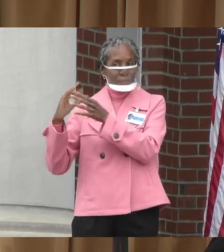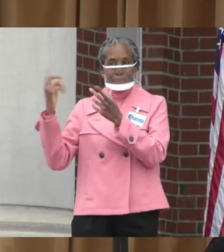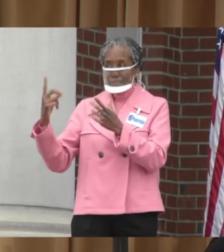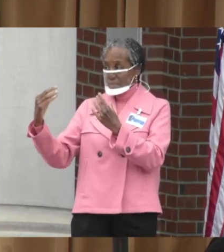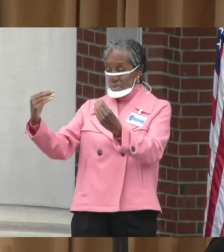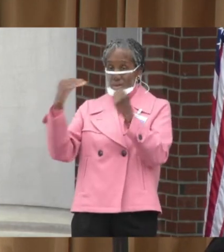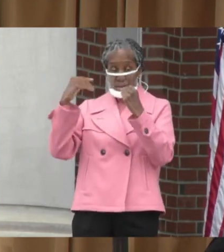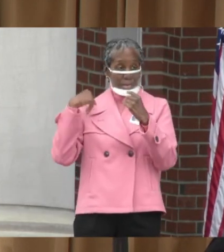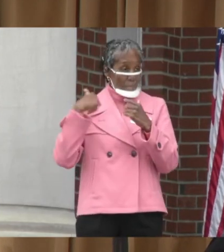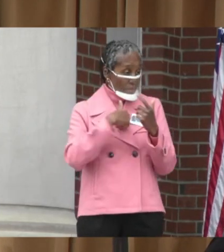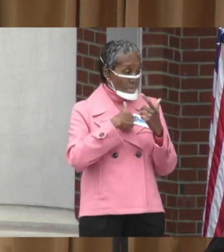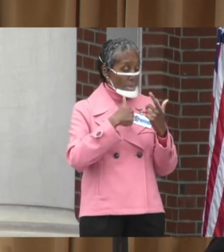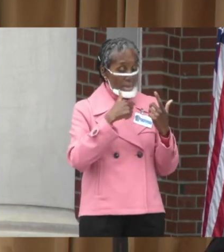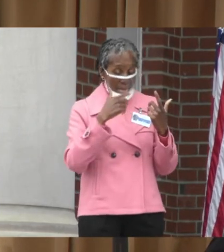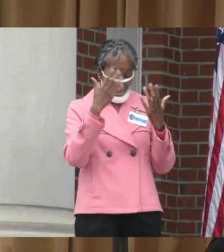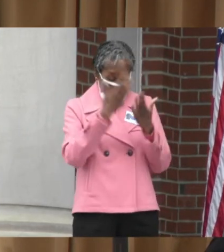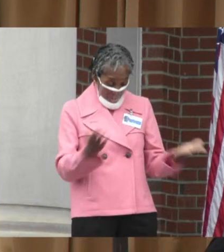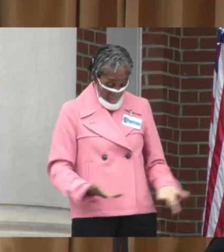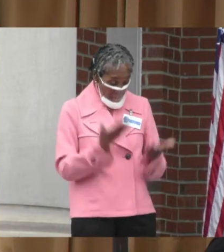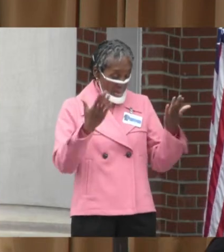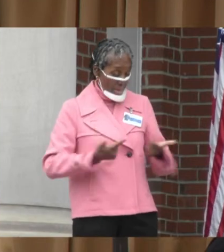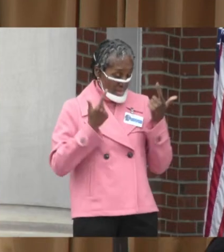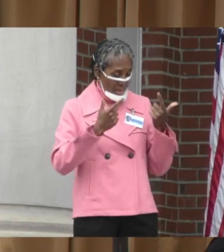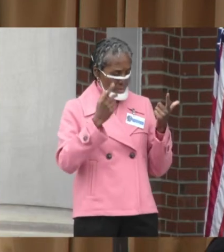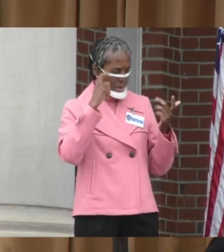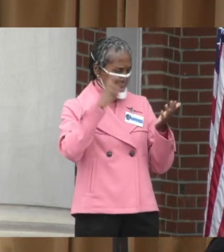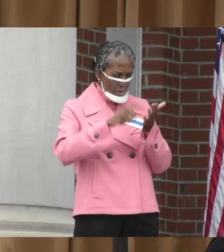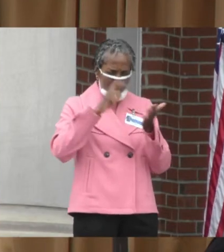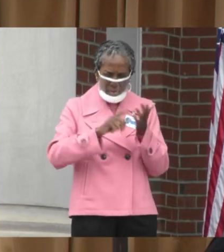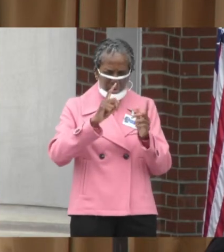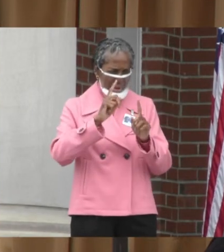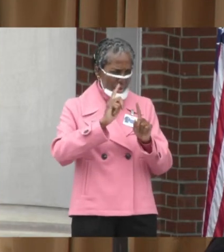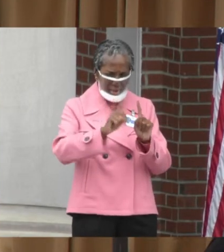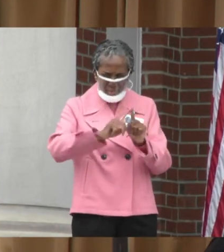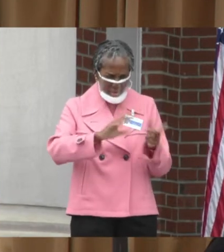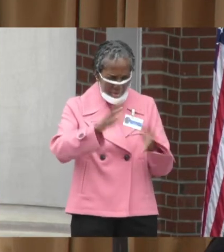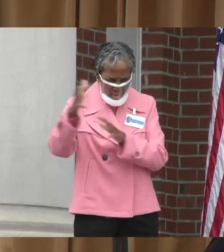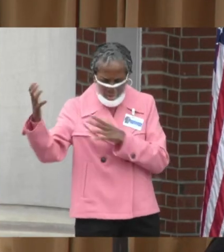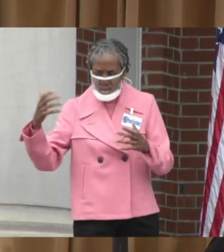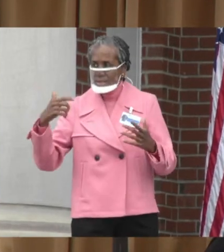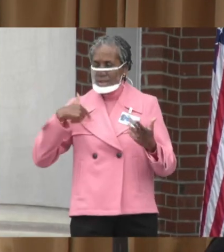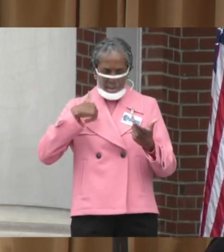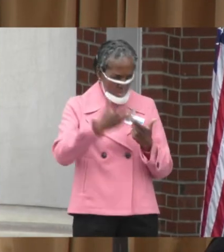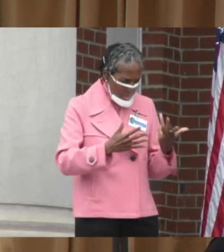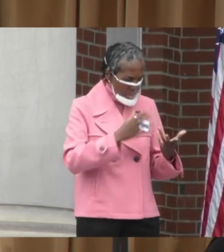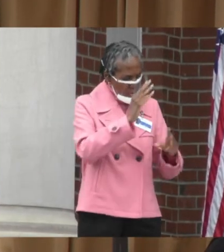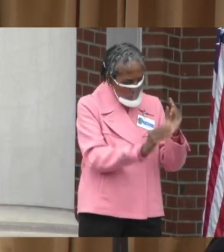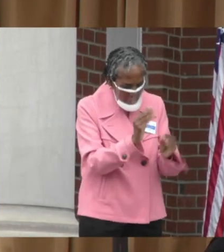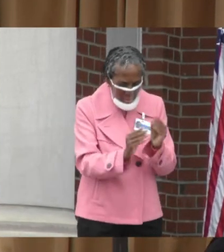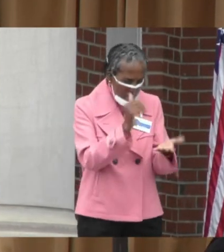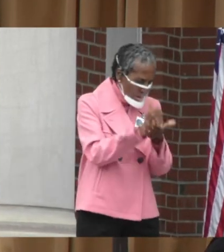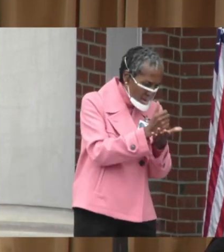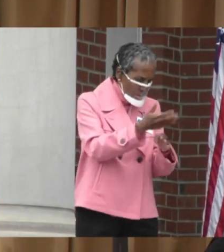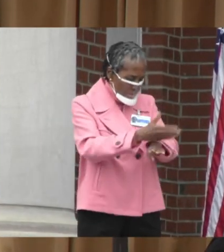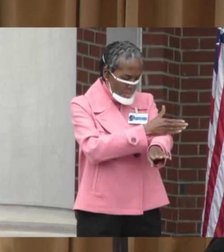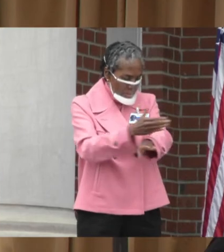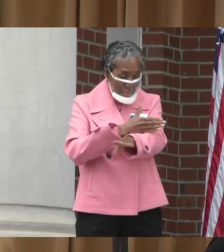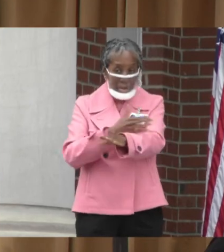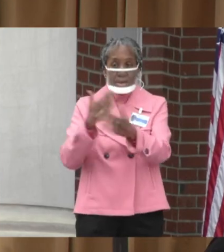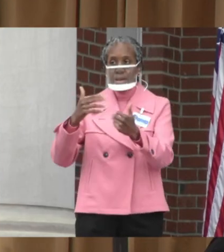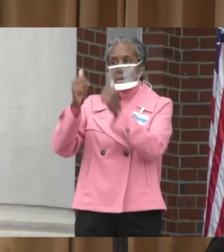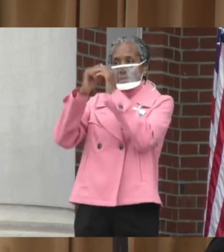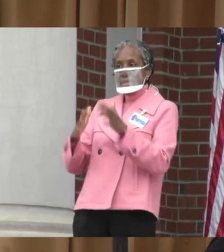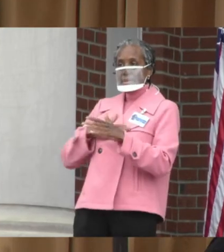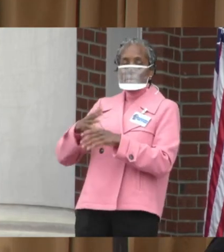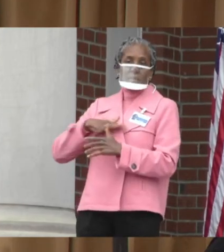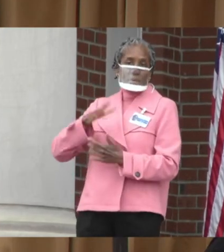leave a place better than what I found it like. And as I grew, so did the relevance of this lesson. I am blessed to have a mother